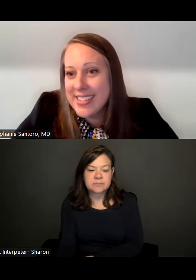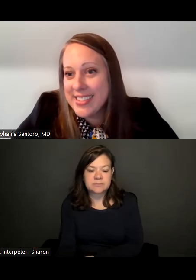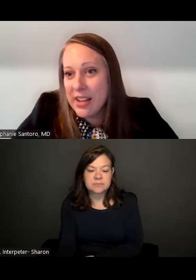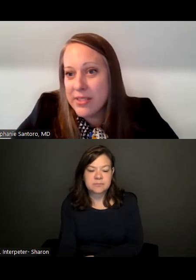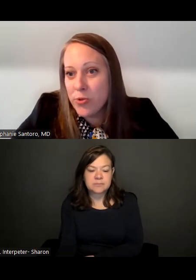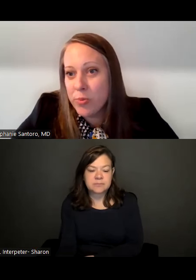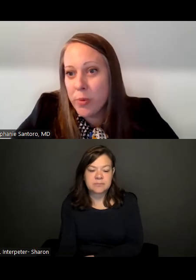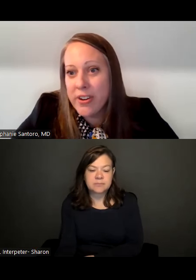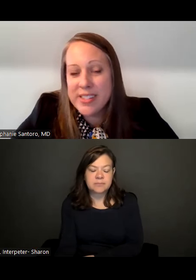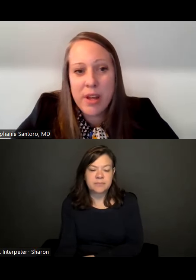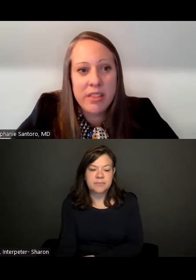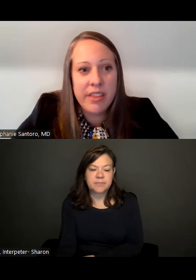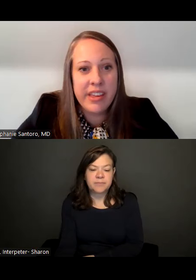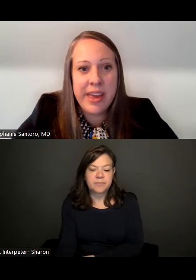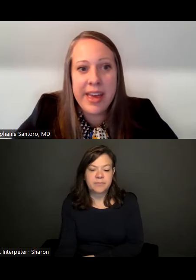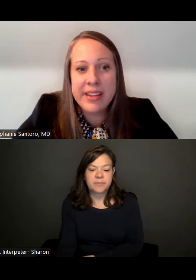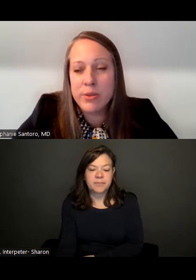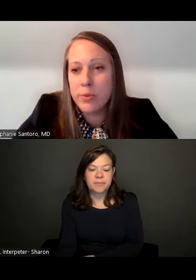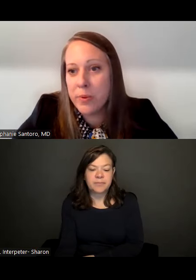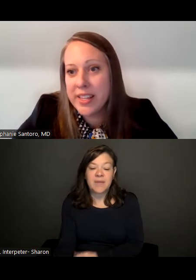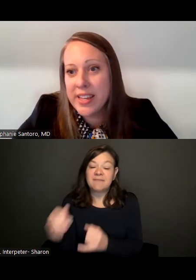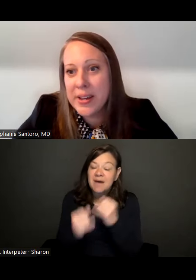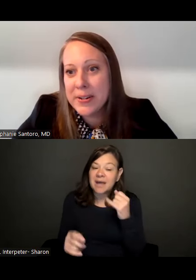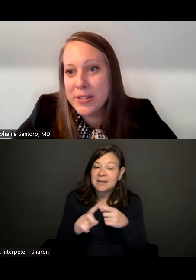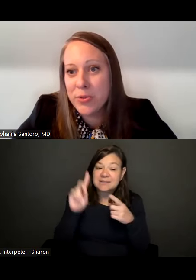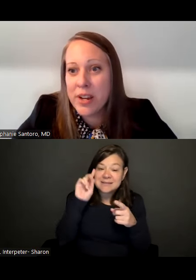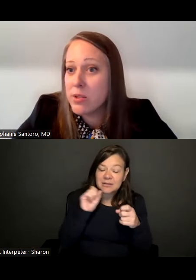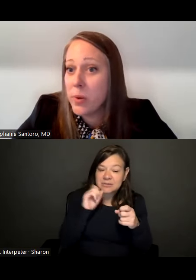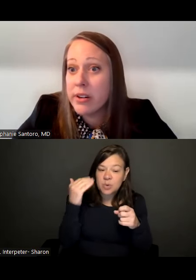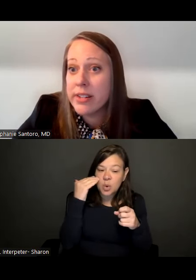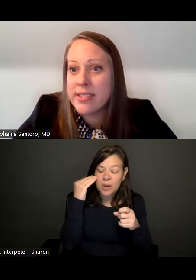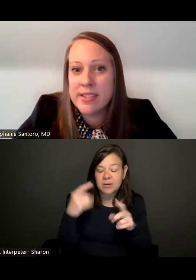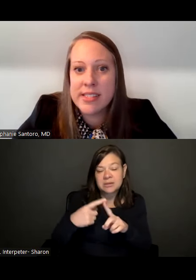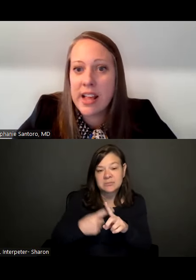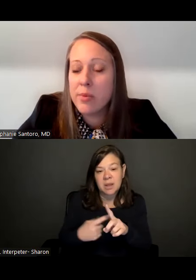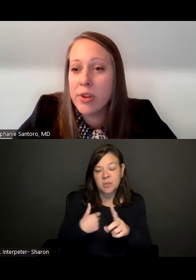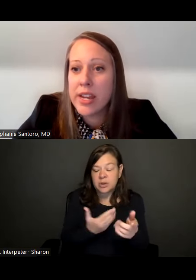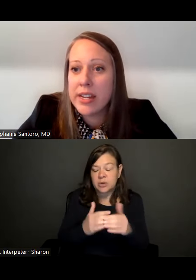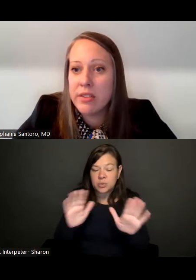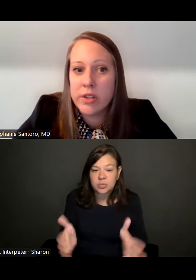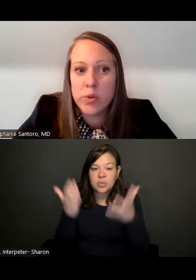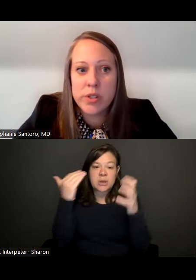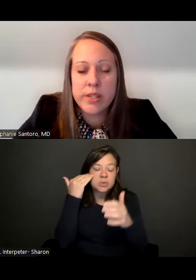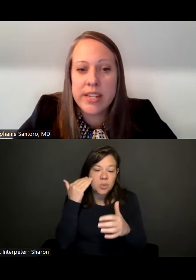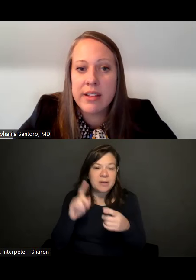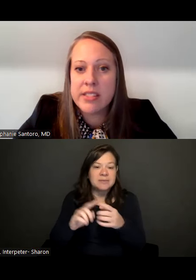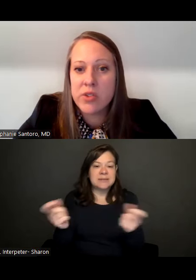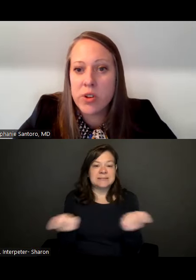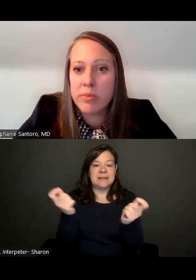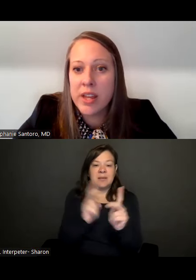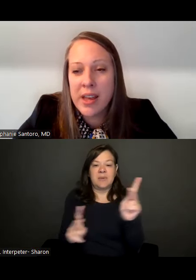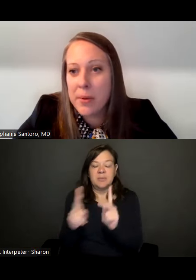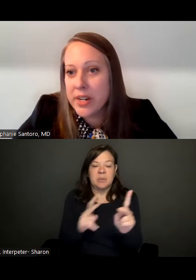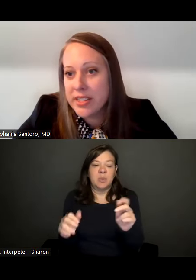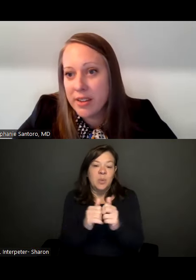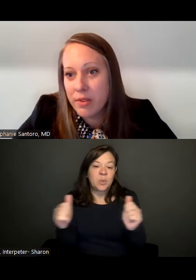lastly, since it's Down Syndrome Awareness Month, and we're really here to raise awareness and to celebrate individuals with Down